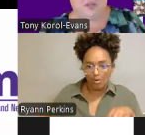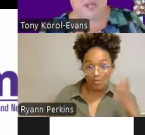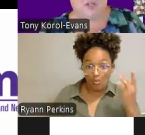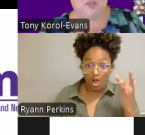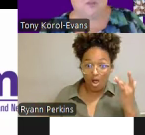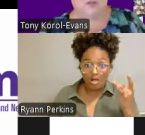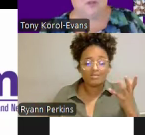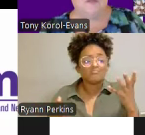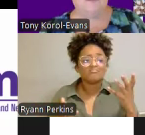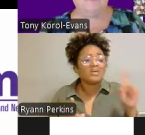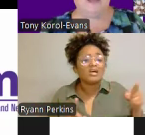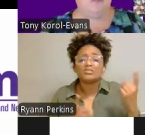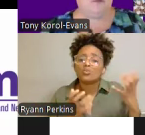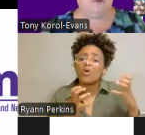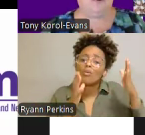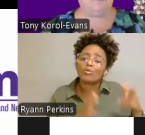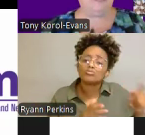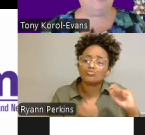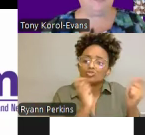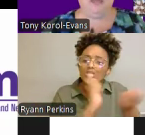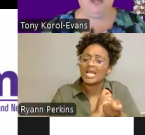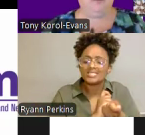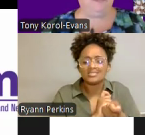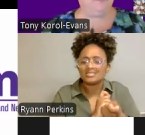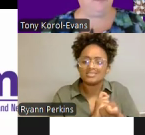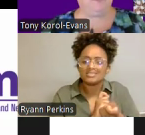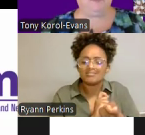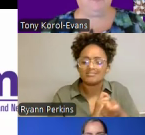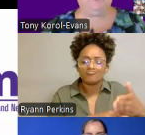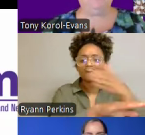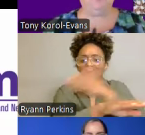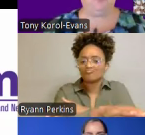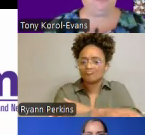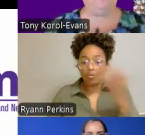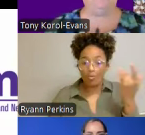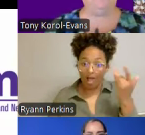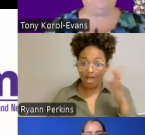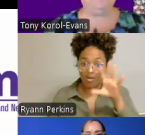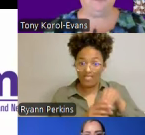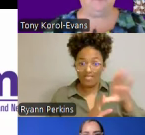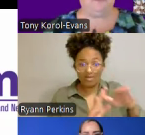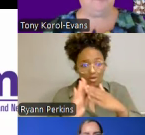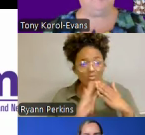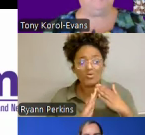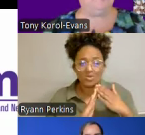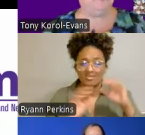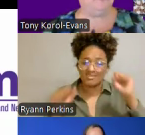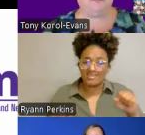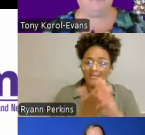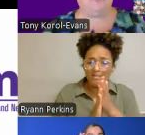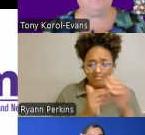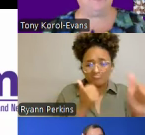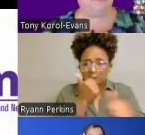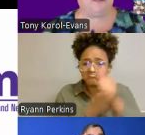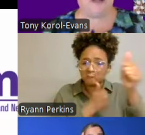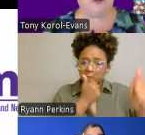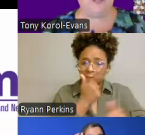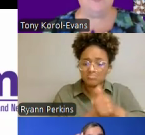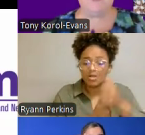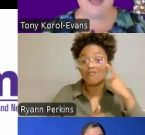person to change. They may not want to report because they may know that in their community, reporting can be very dangerous to both